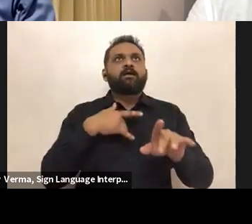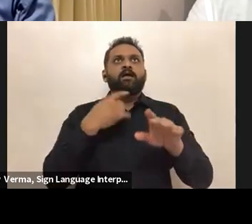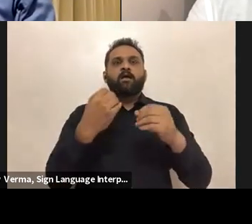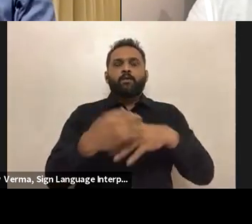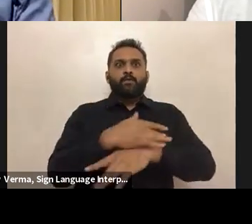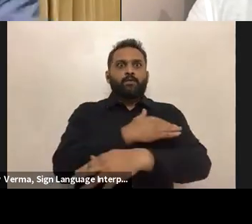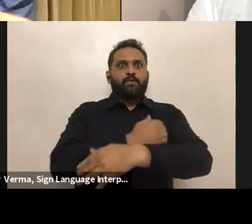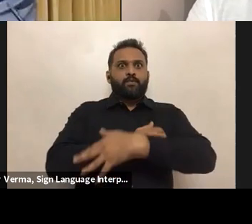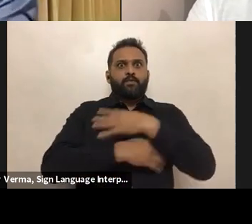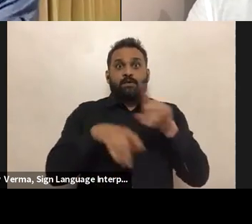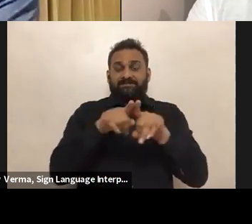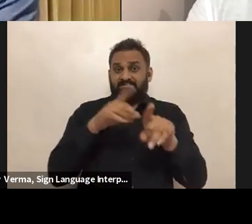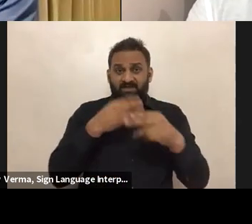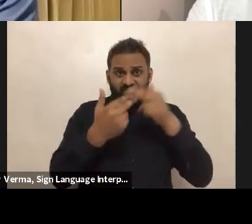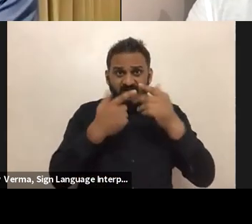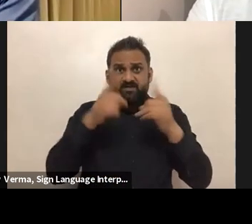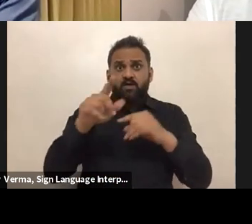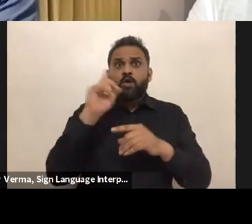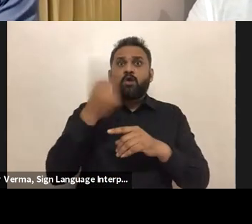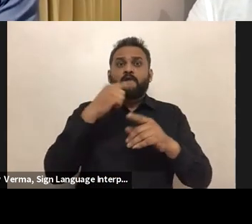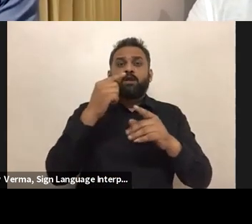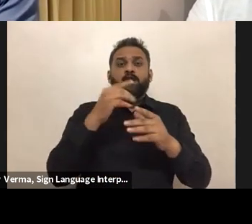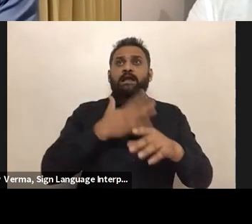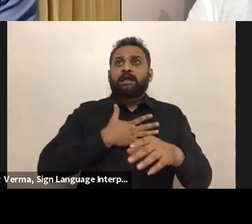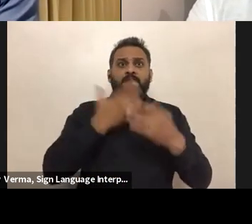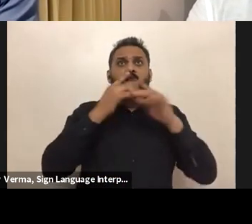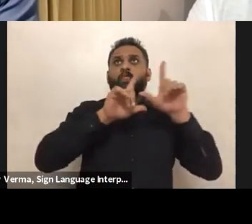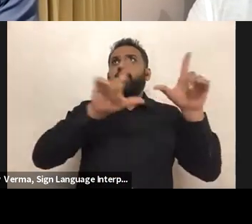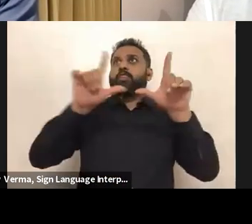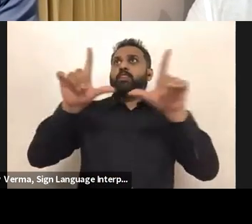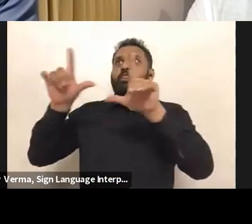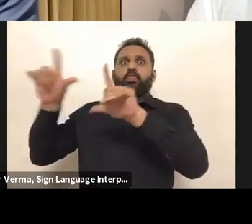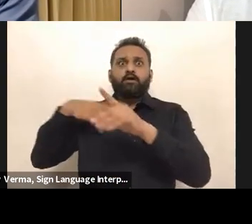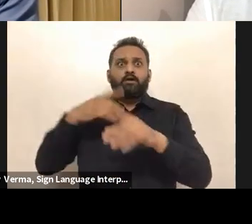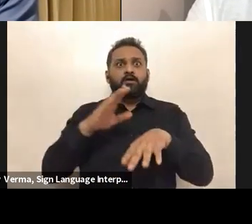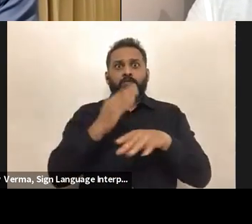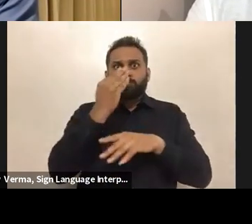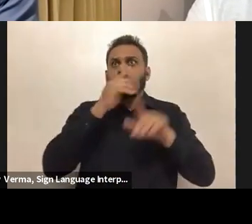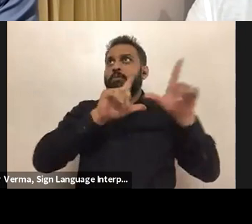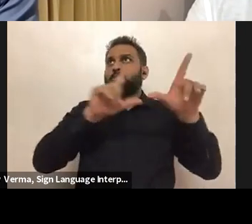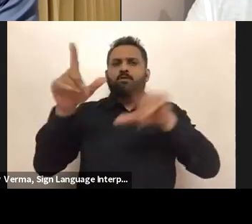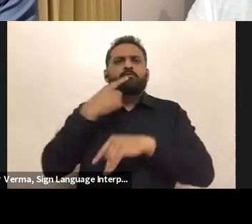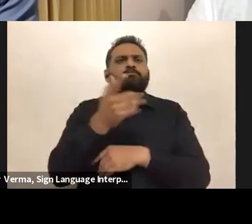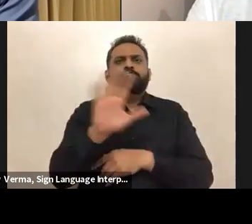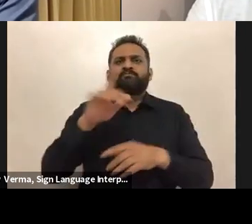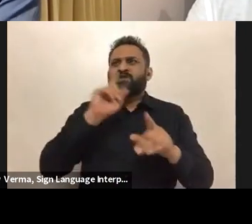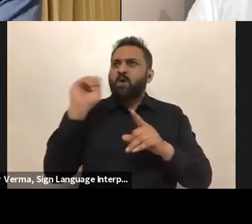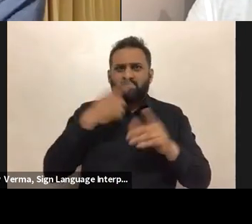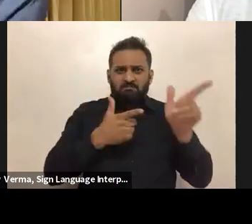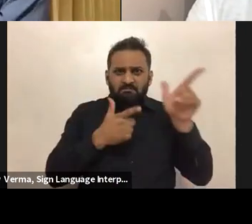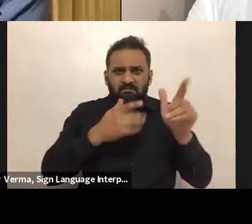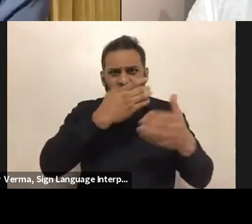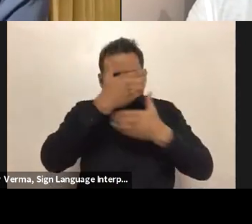a home with green colored walls. Nobody has to keep reminding the audiences that they're not a terrorist. Nobody has